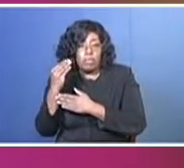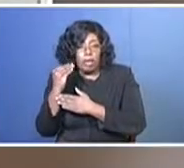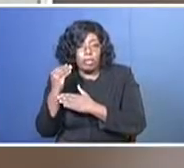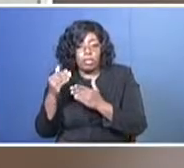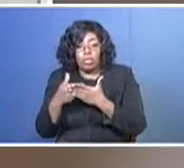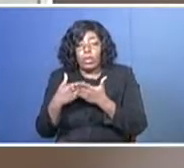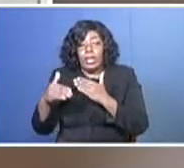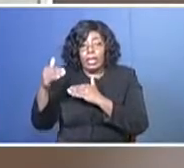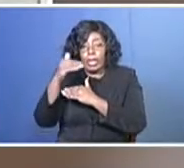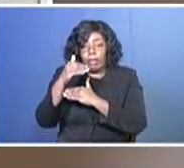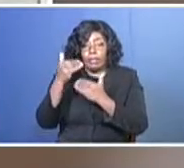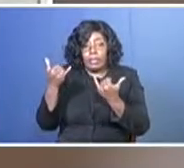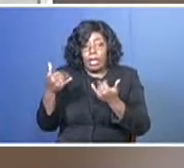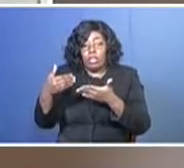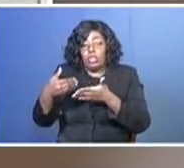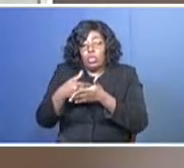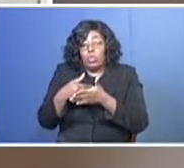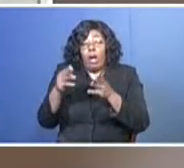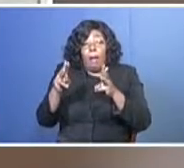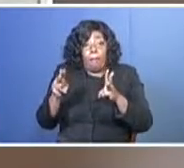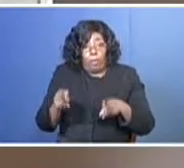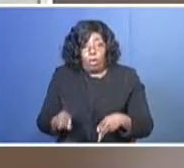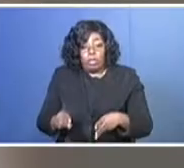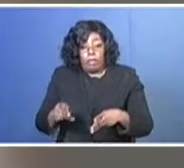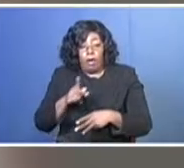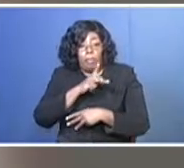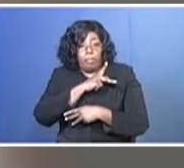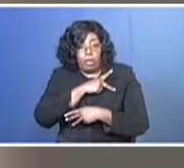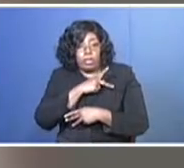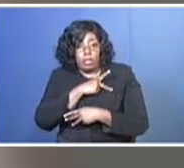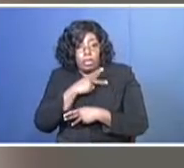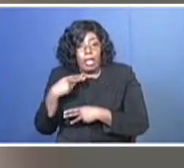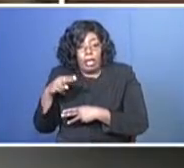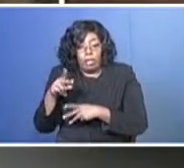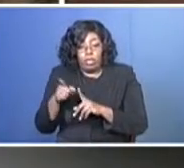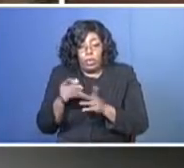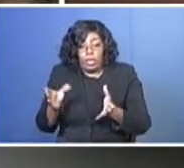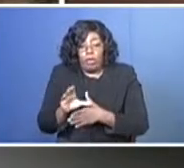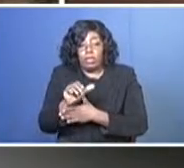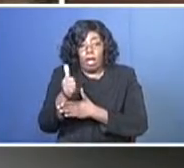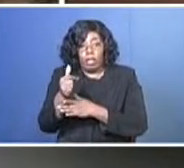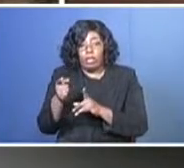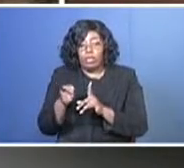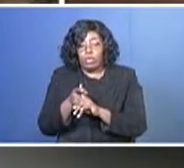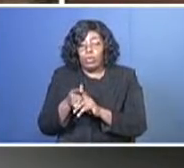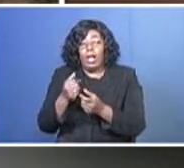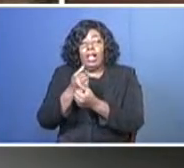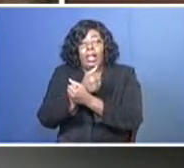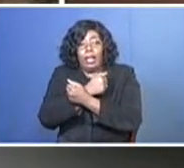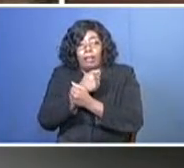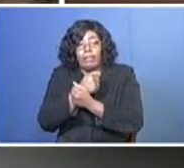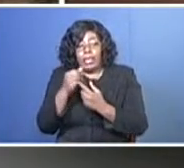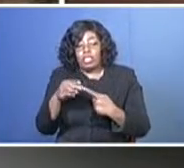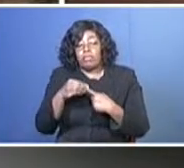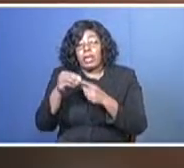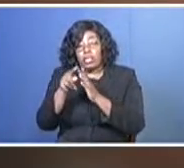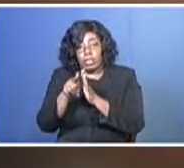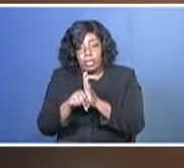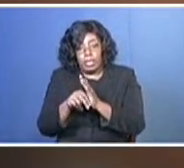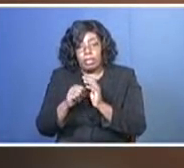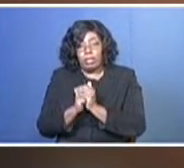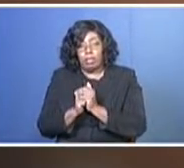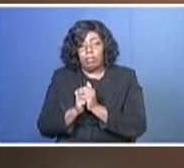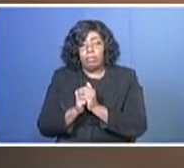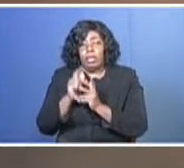She's now an aspiring model and has started a personal campaign to encourage others to embrace their uniqueness. Not even for people who